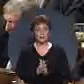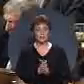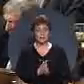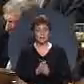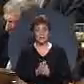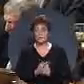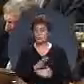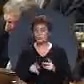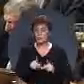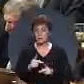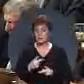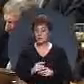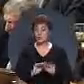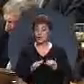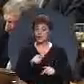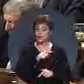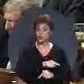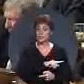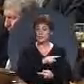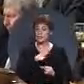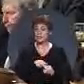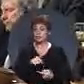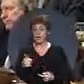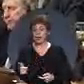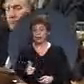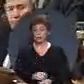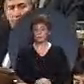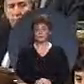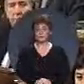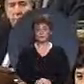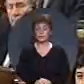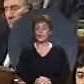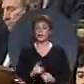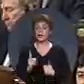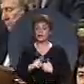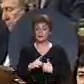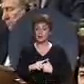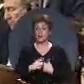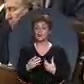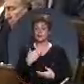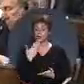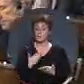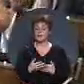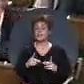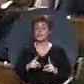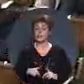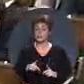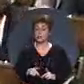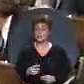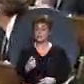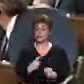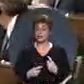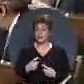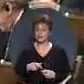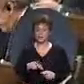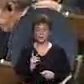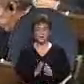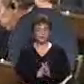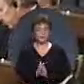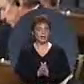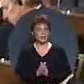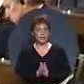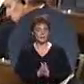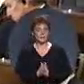The Honourable Minister of Transport. Thanking the member for his most interesting question. Mr. Speaker,